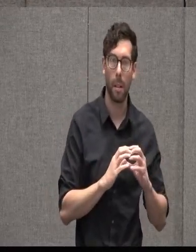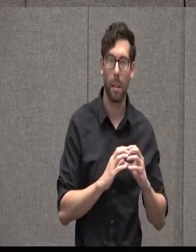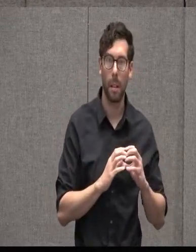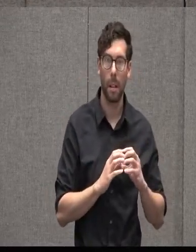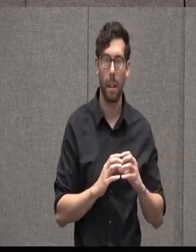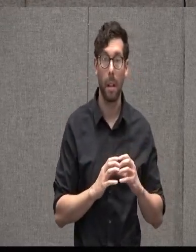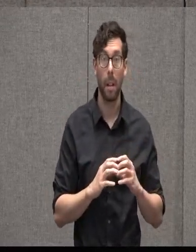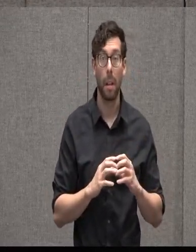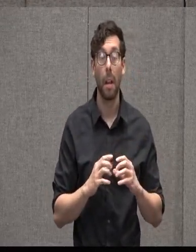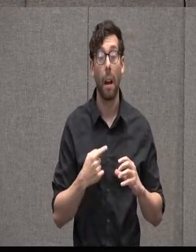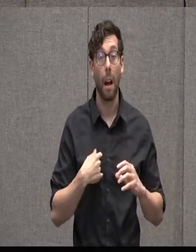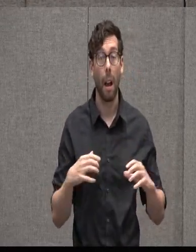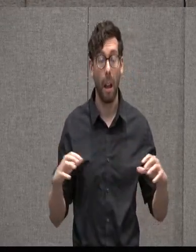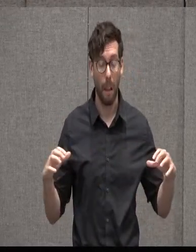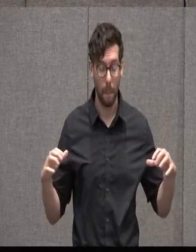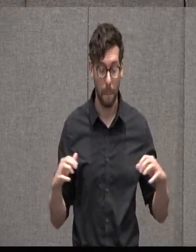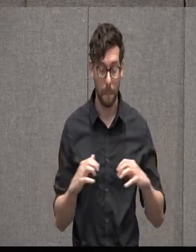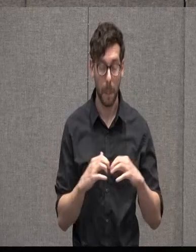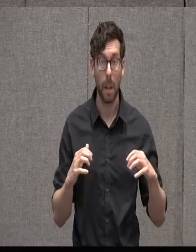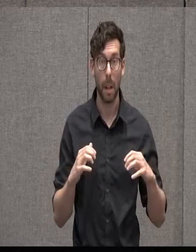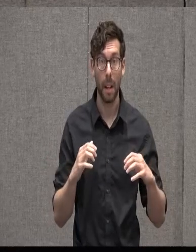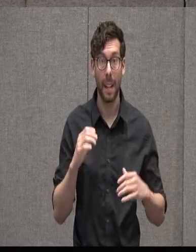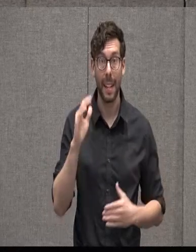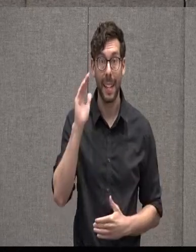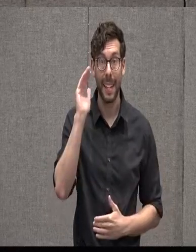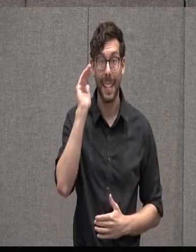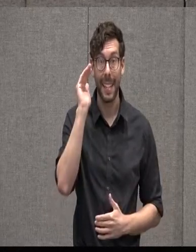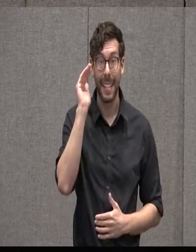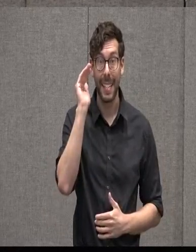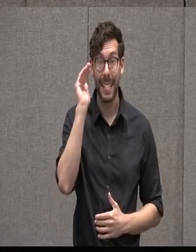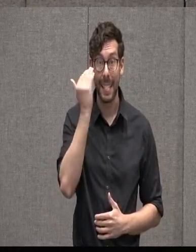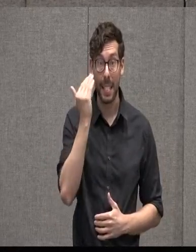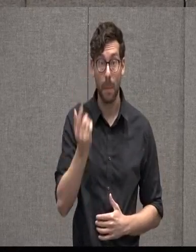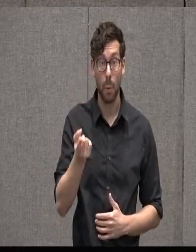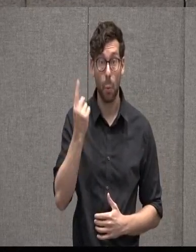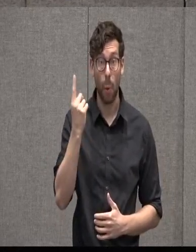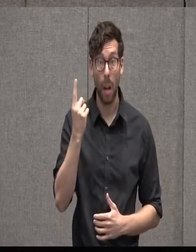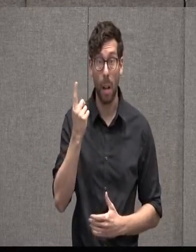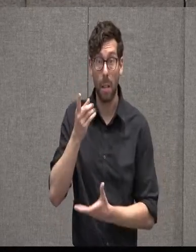than this object. So when I pushed them together,